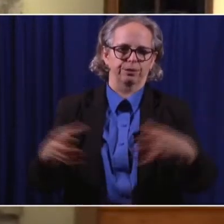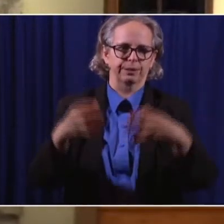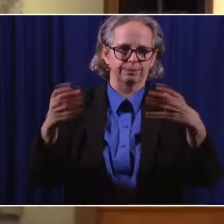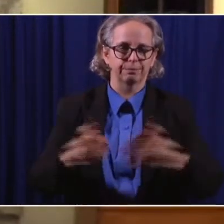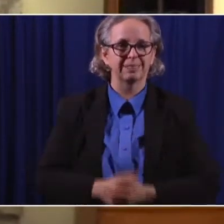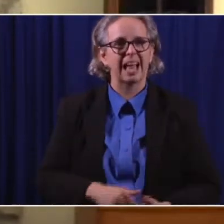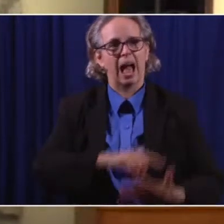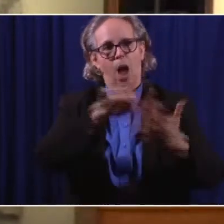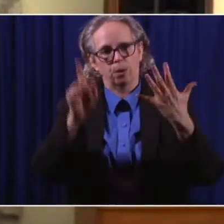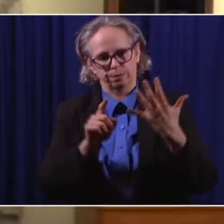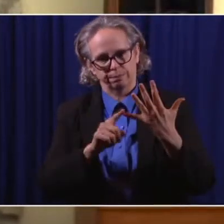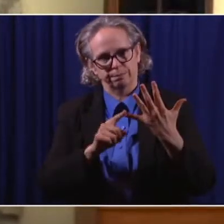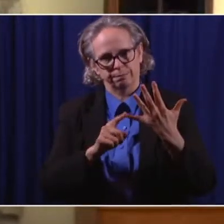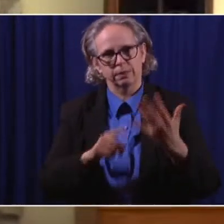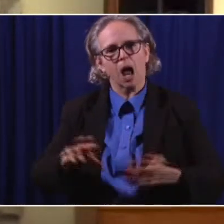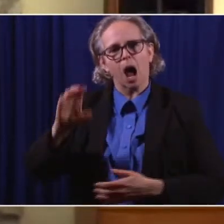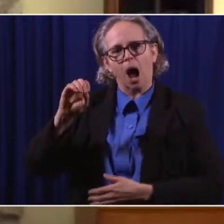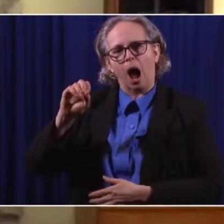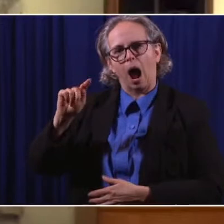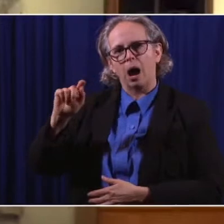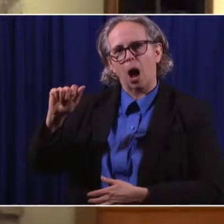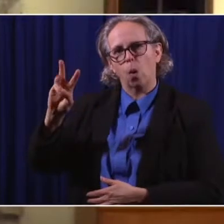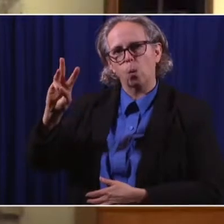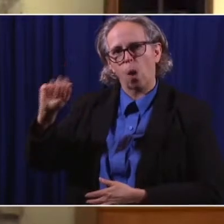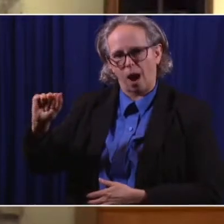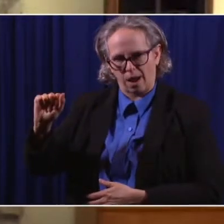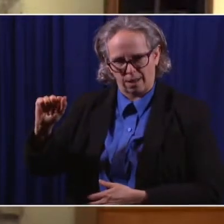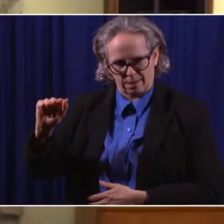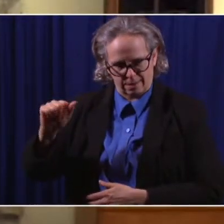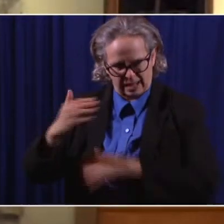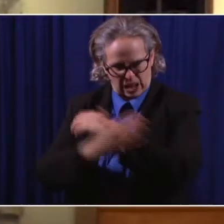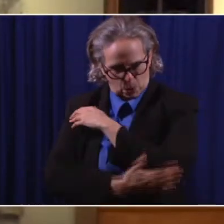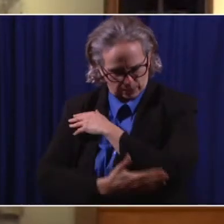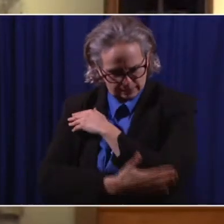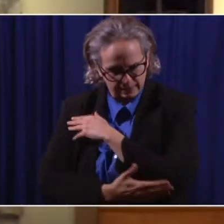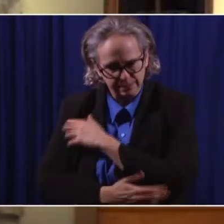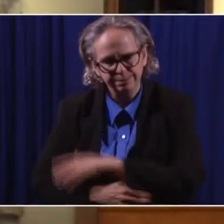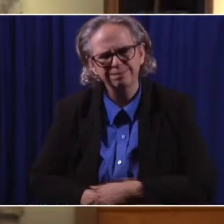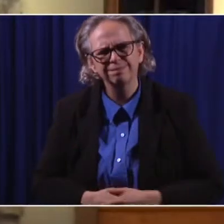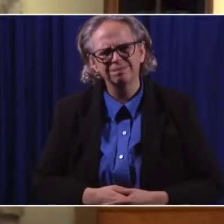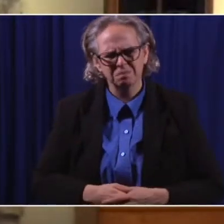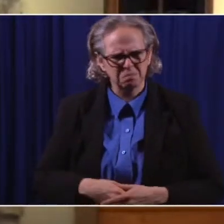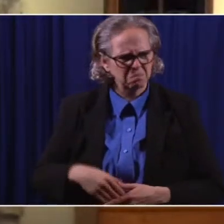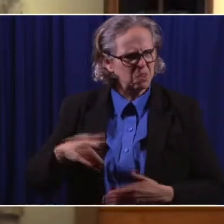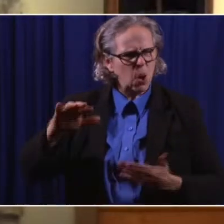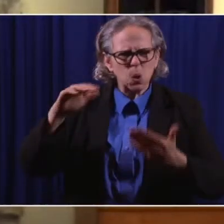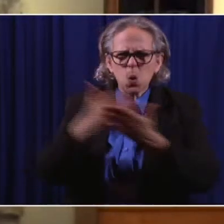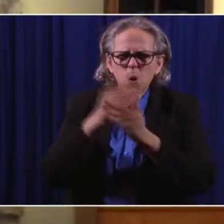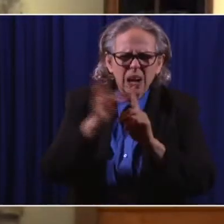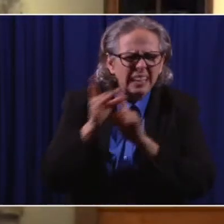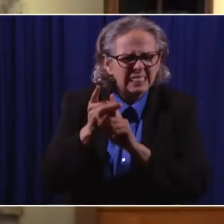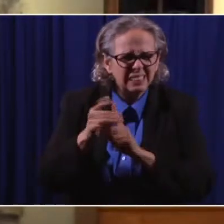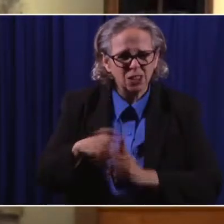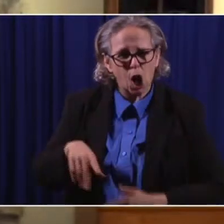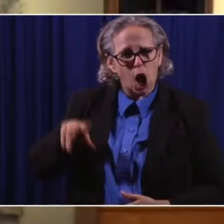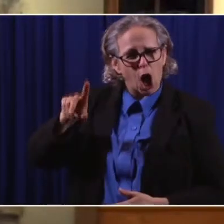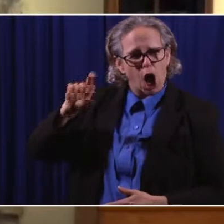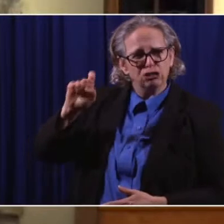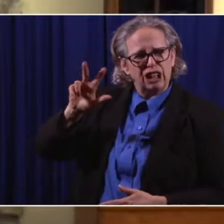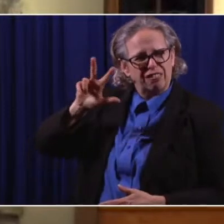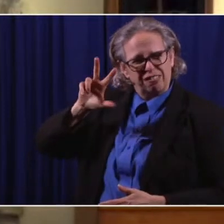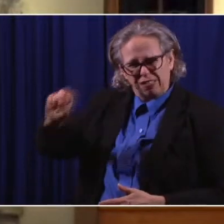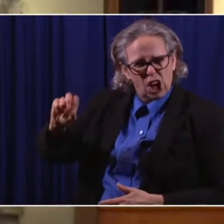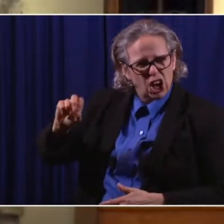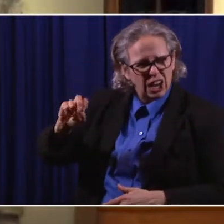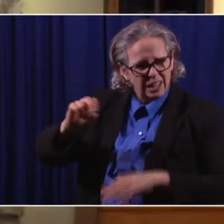exceeds the CDC's threshold for high incidence, seeing a sustained increase in new cases. They're at 130 cases per